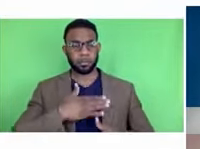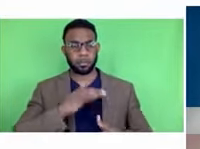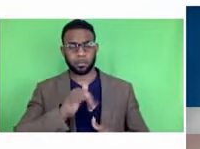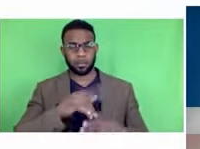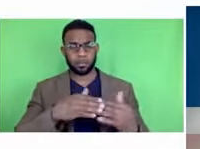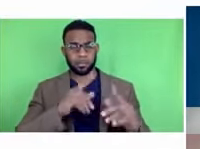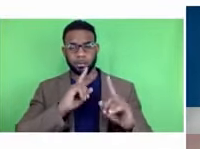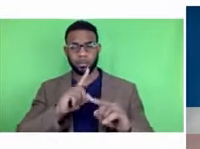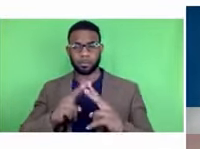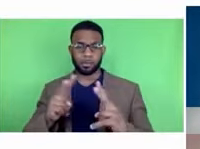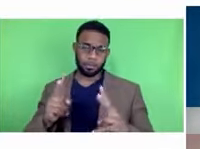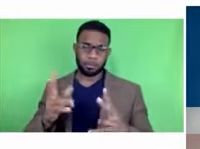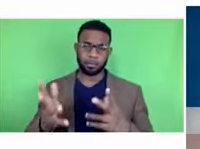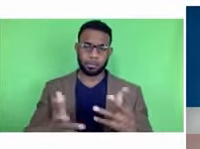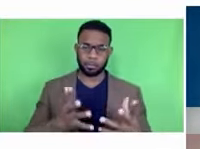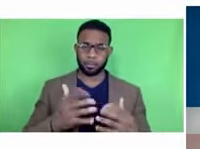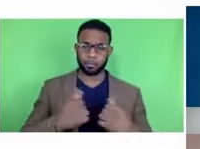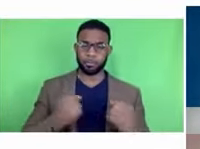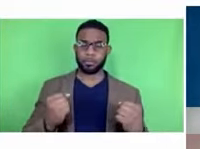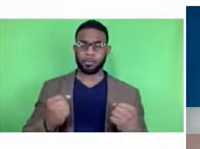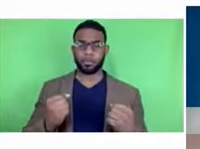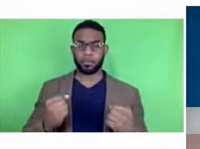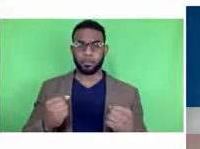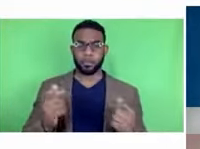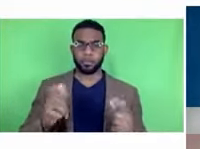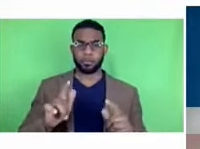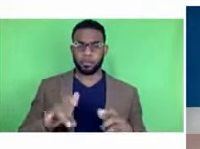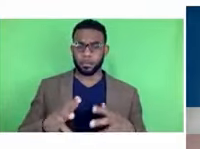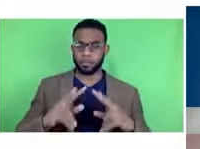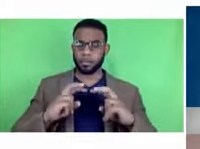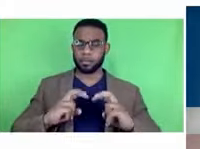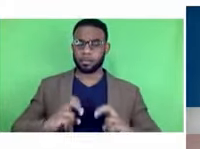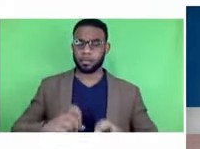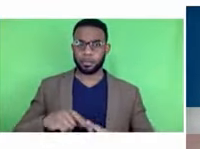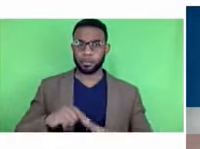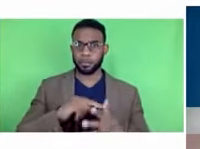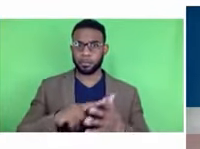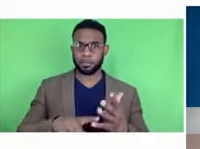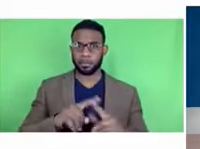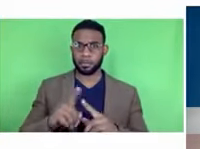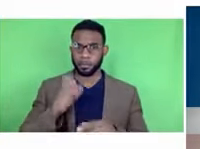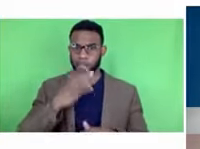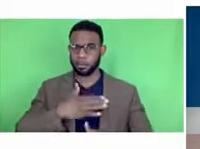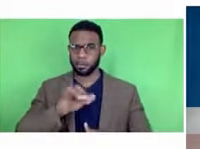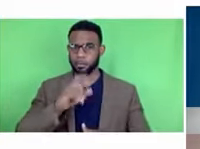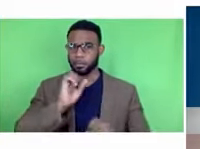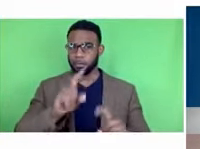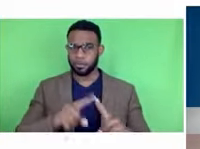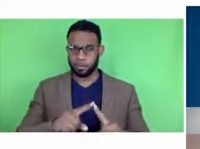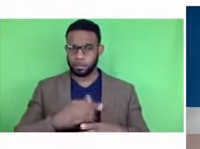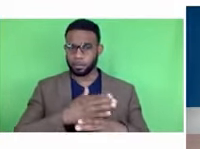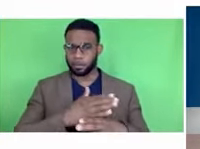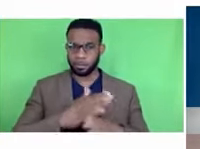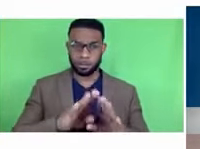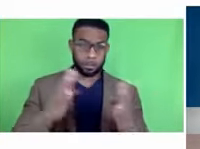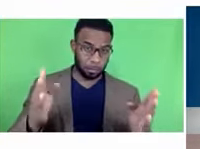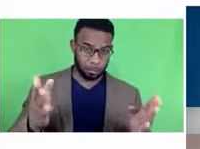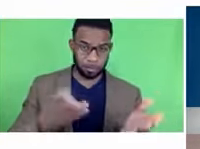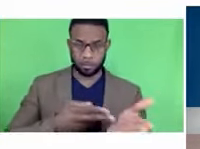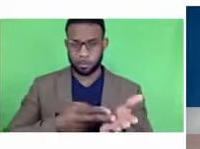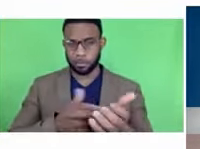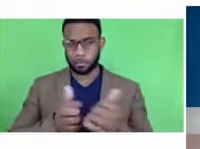very, quite vulnerable. You all had to sort of dig a little deep on those ones. So I appreciate that you're able to share openly and honestly